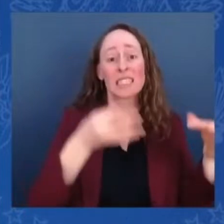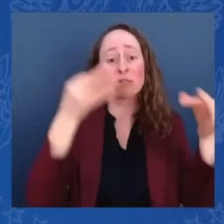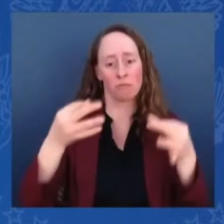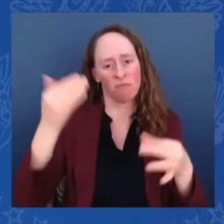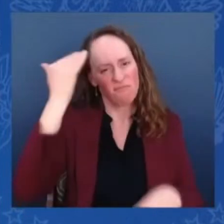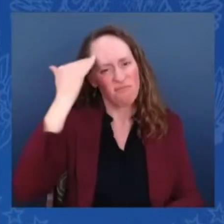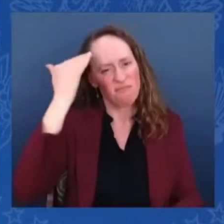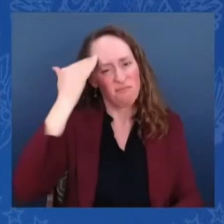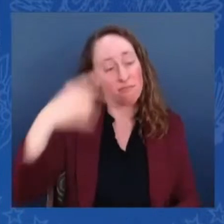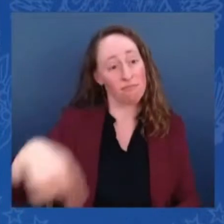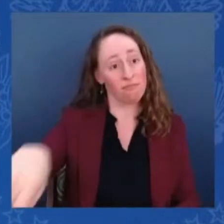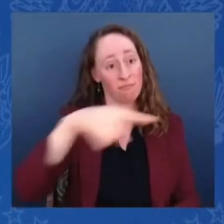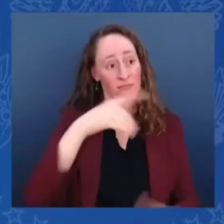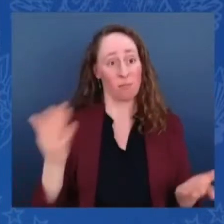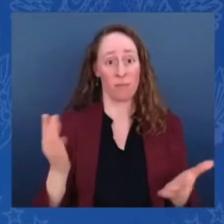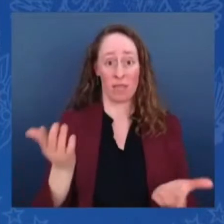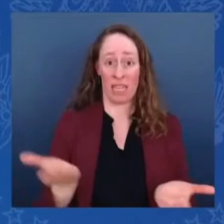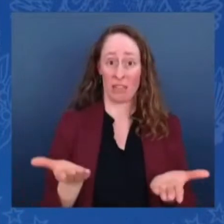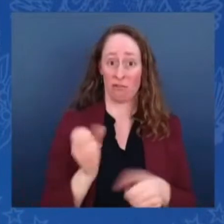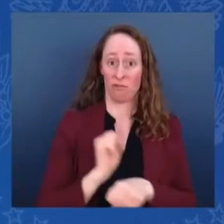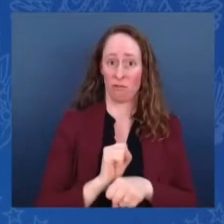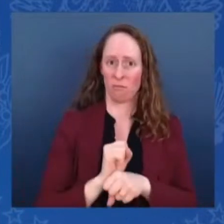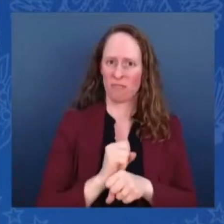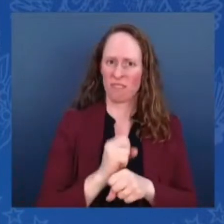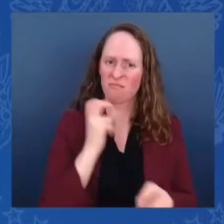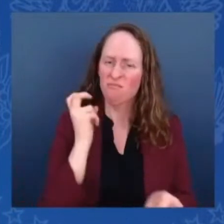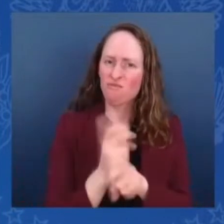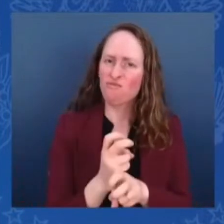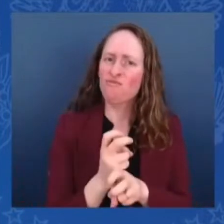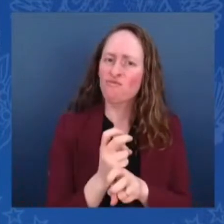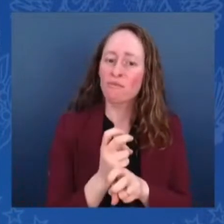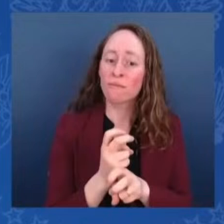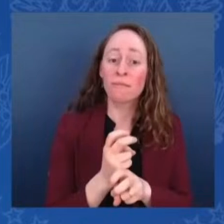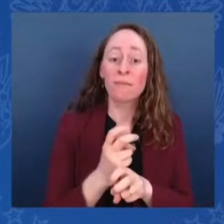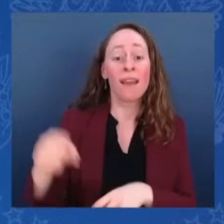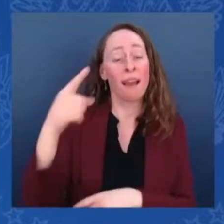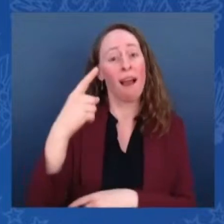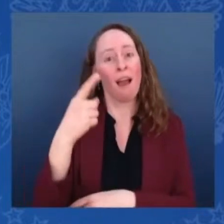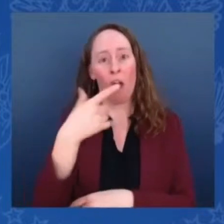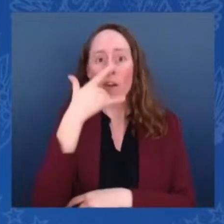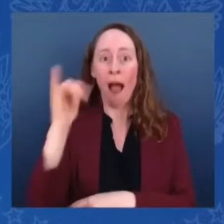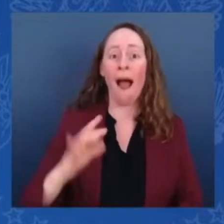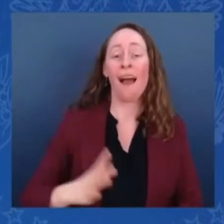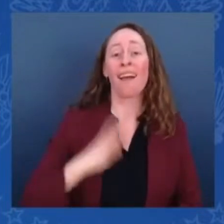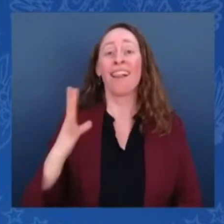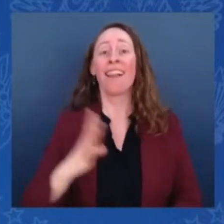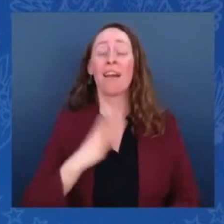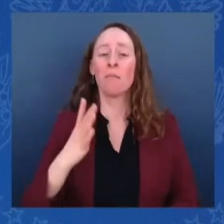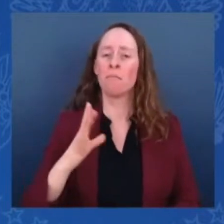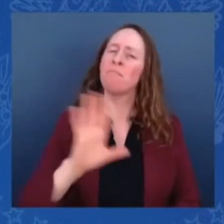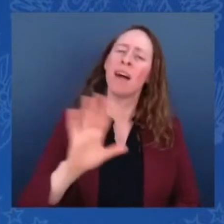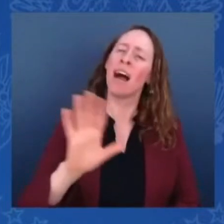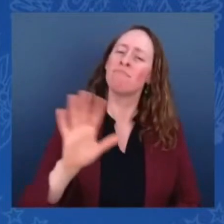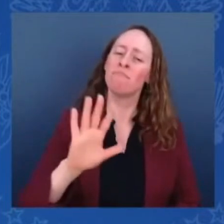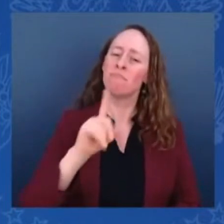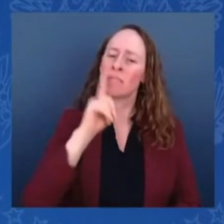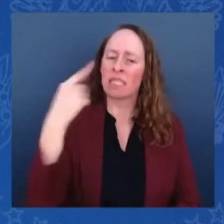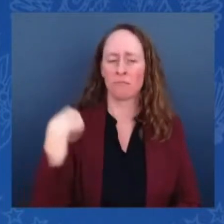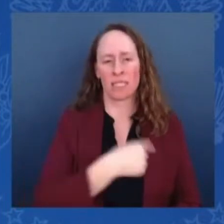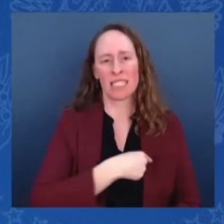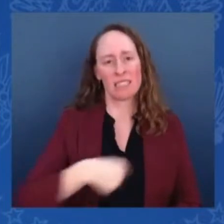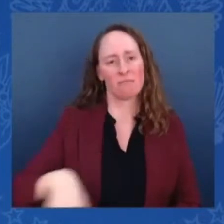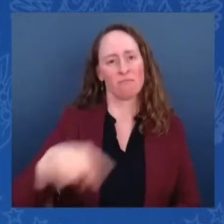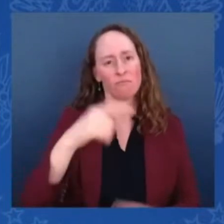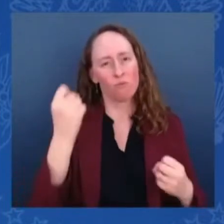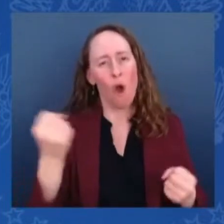It's often not very glamorous, but it makes us stronger. It makes the world a better place.